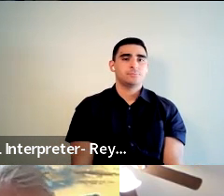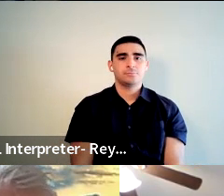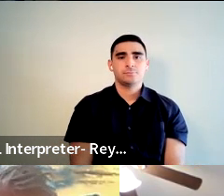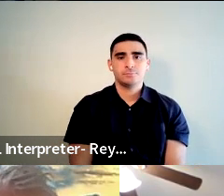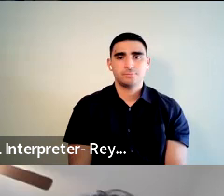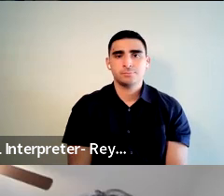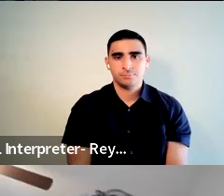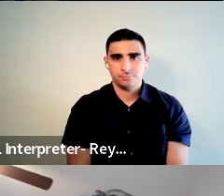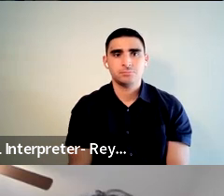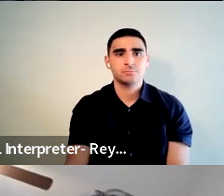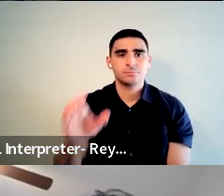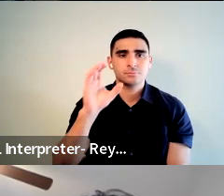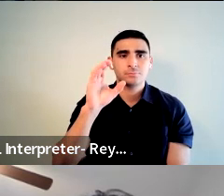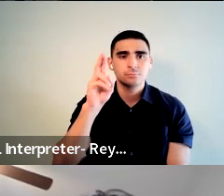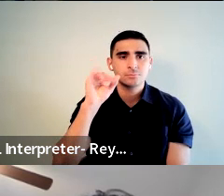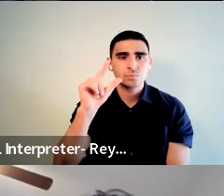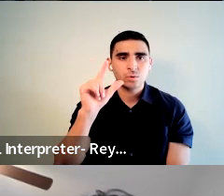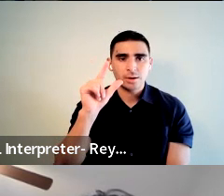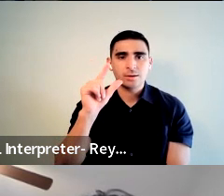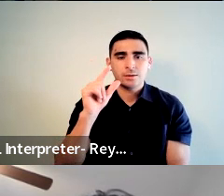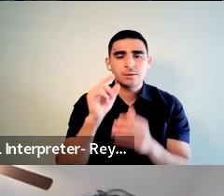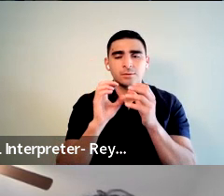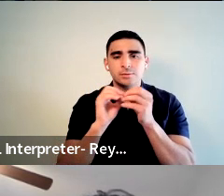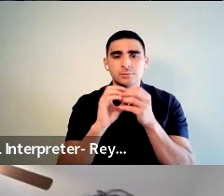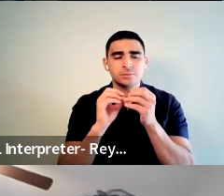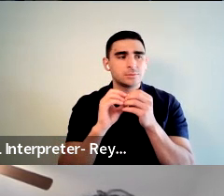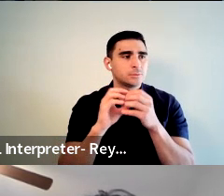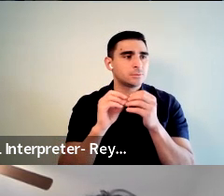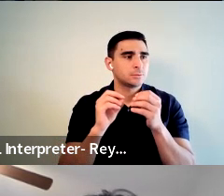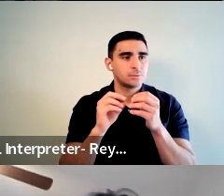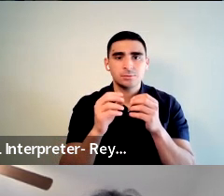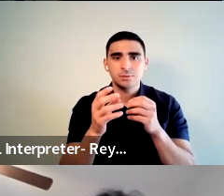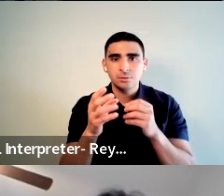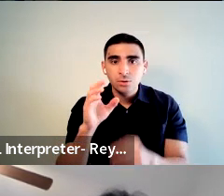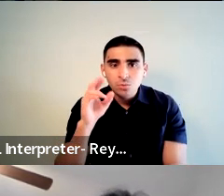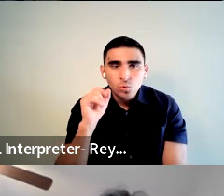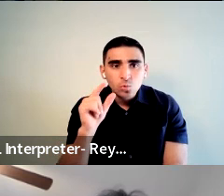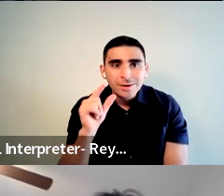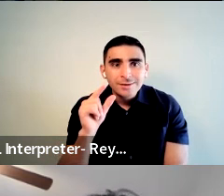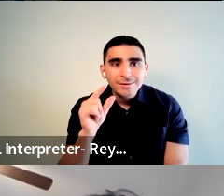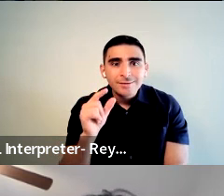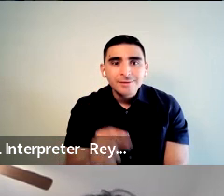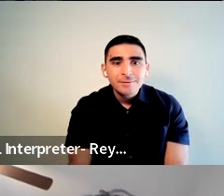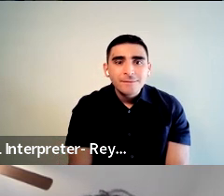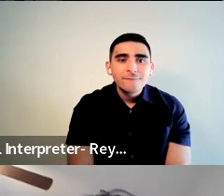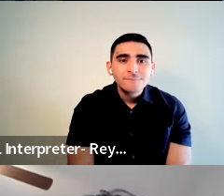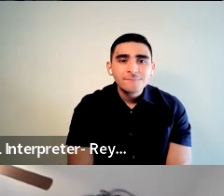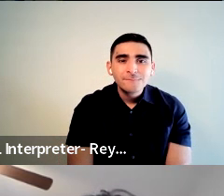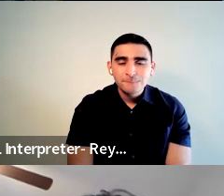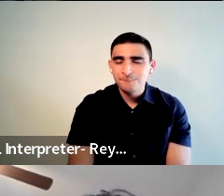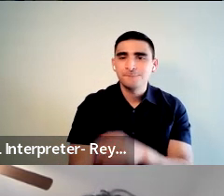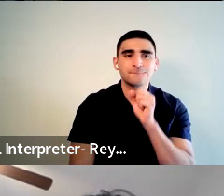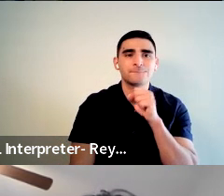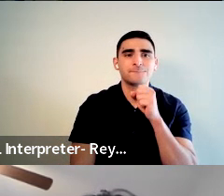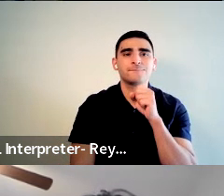And then Craig also had in his, oh, are you going to talk, Craig? Yeah, I can jump in. I was